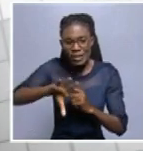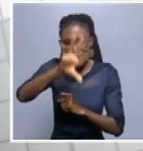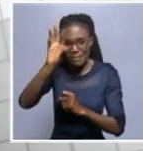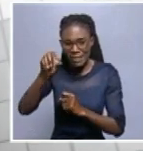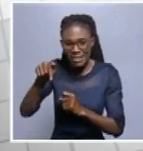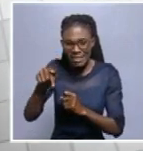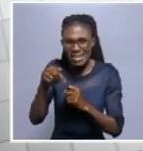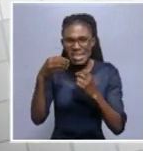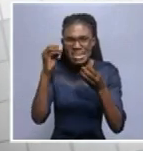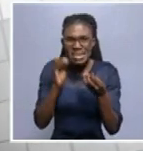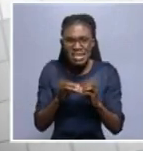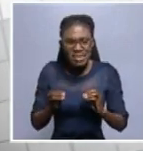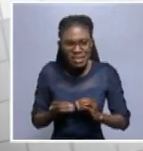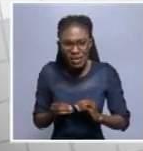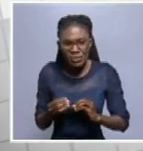the number,